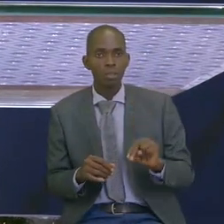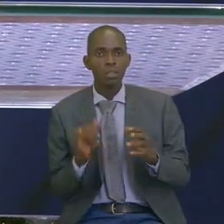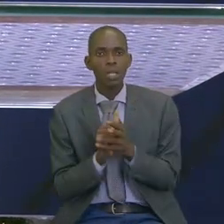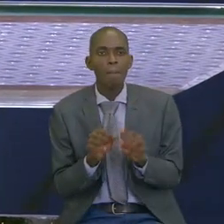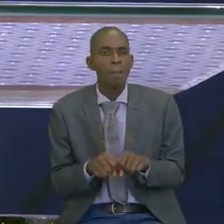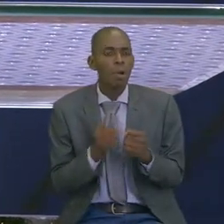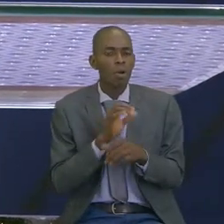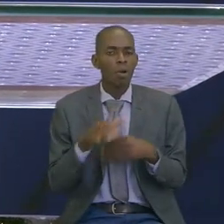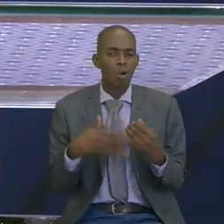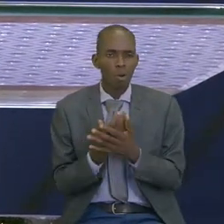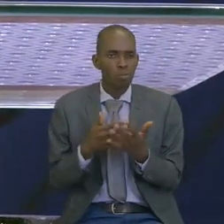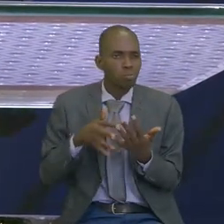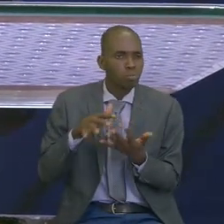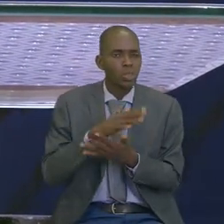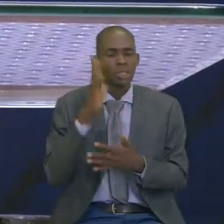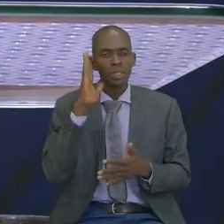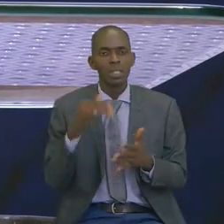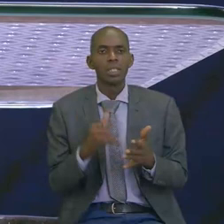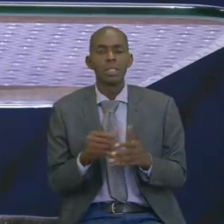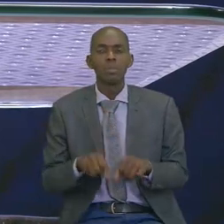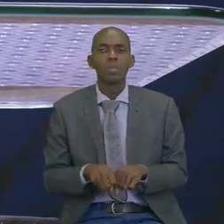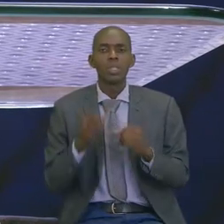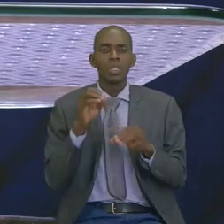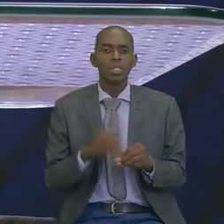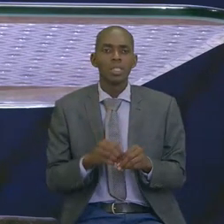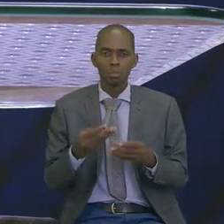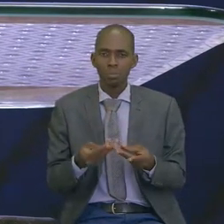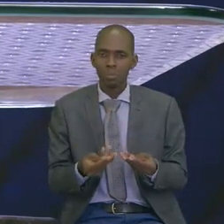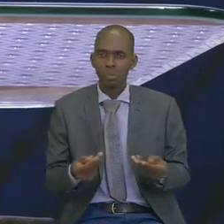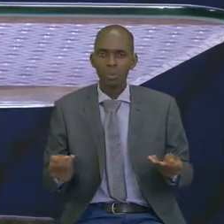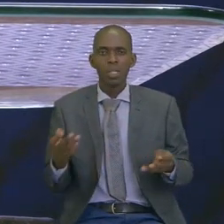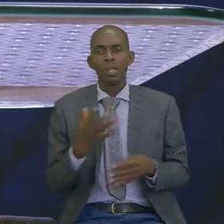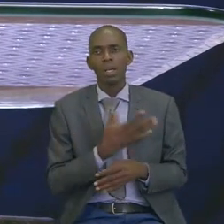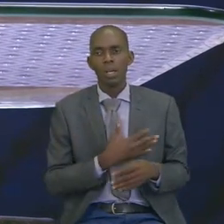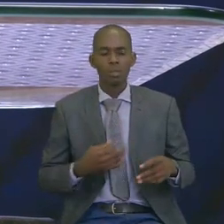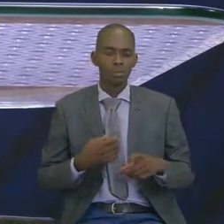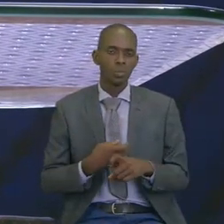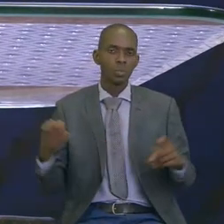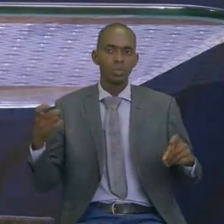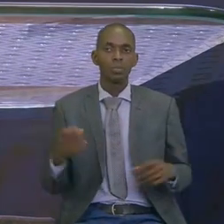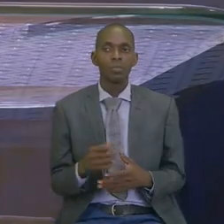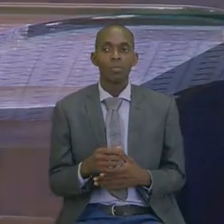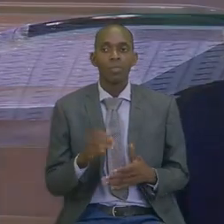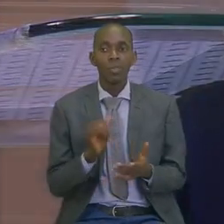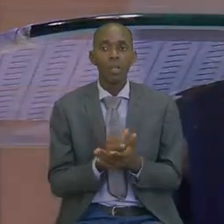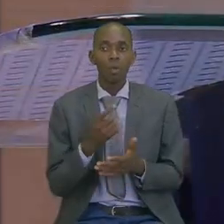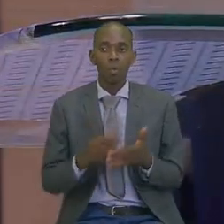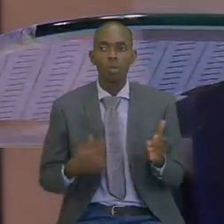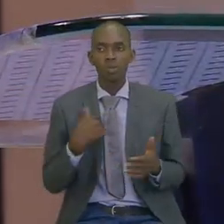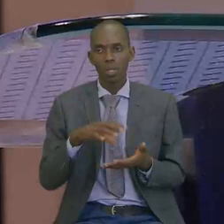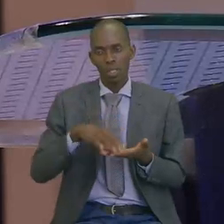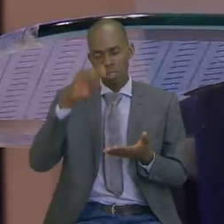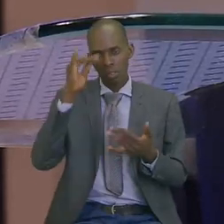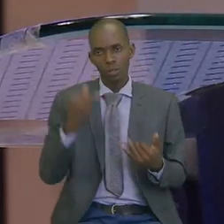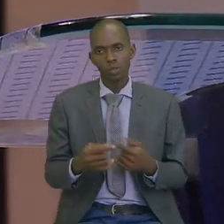breaketh all these shall each break in pieces and bruise. That's what we're looking at